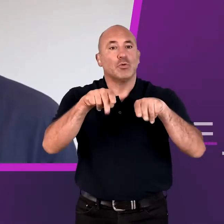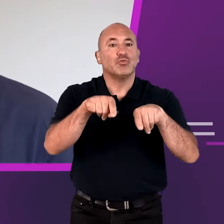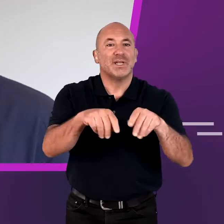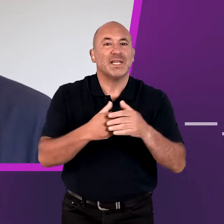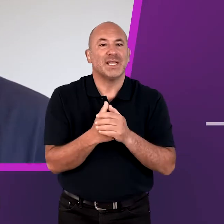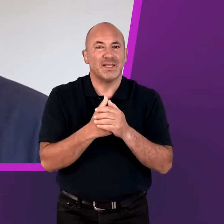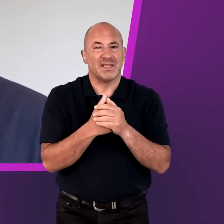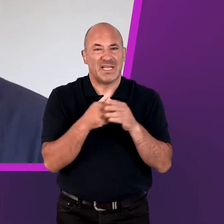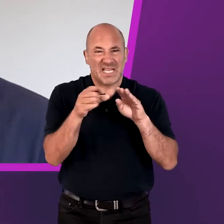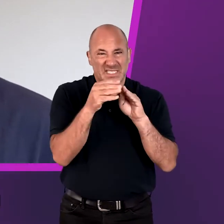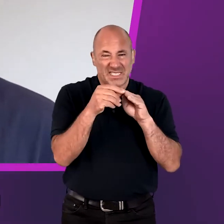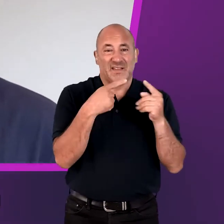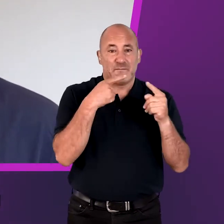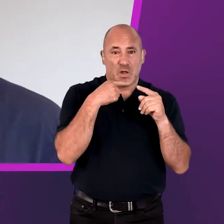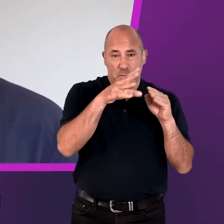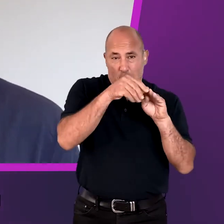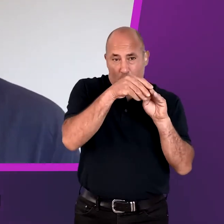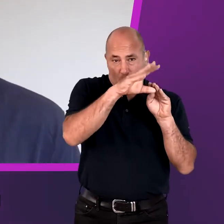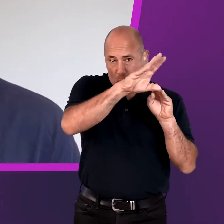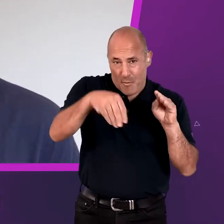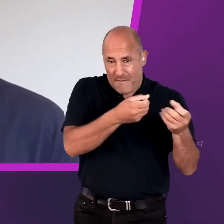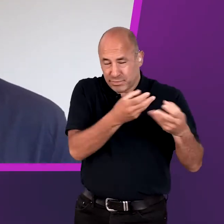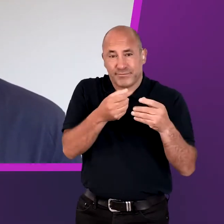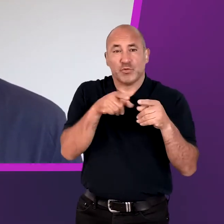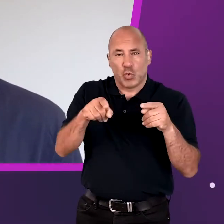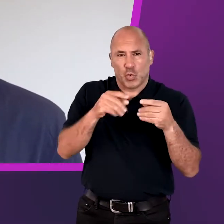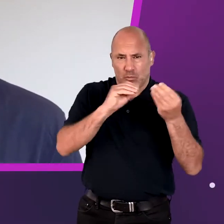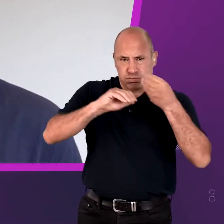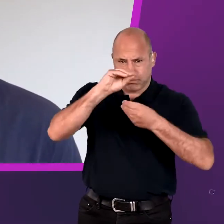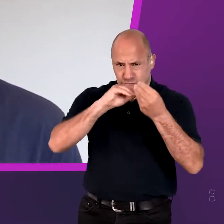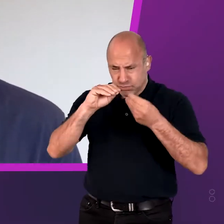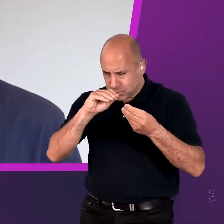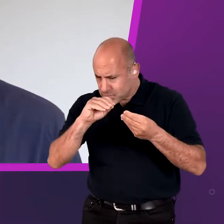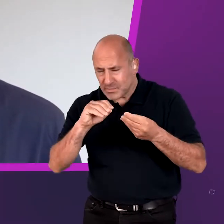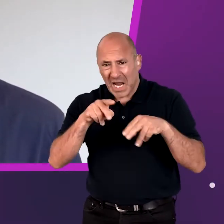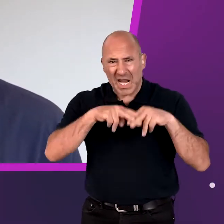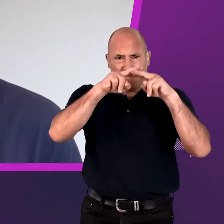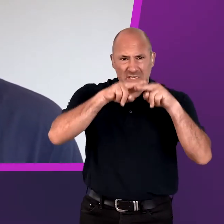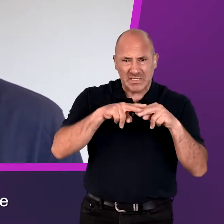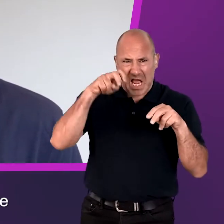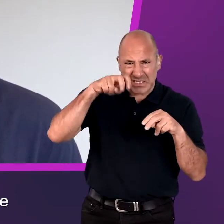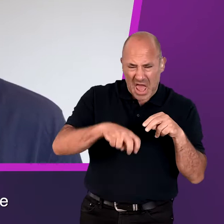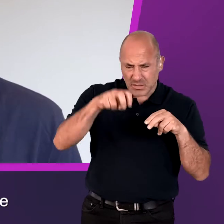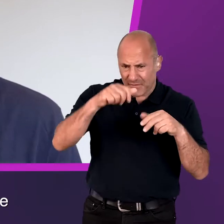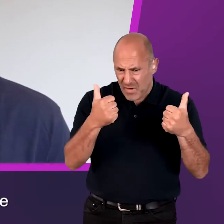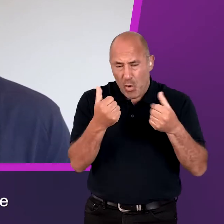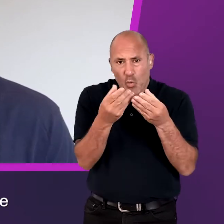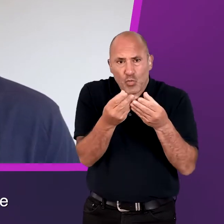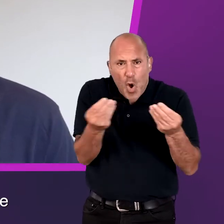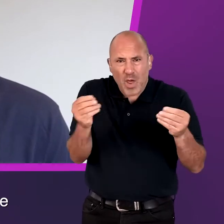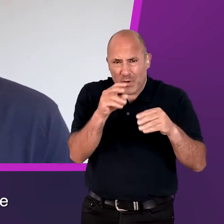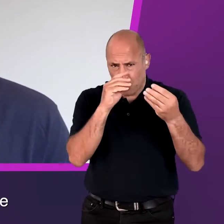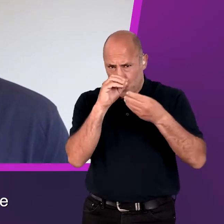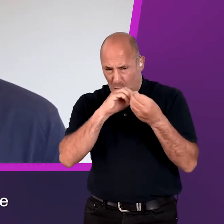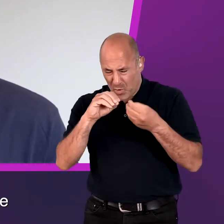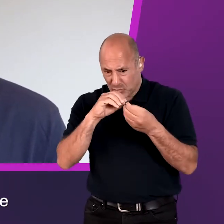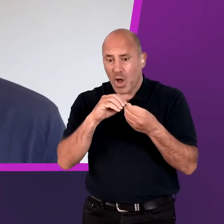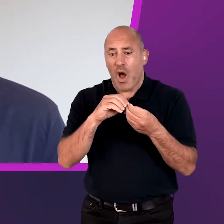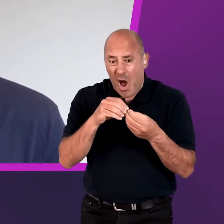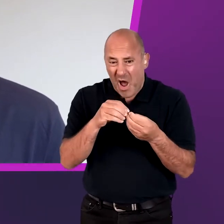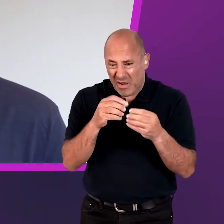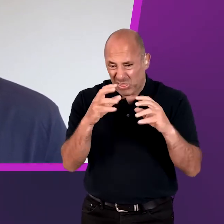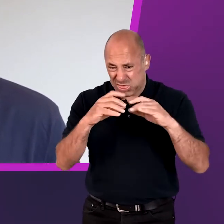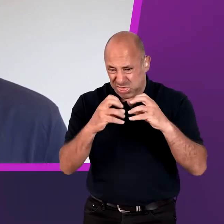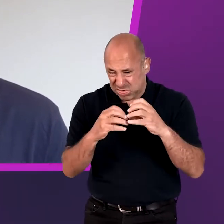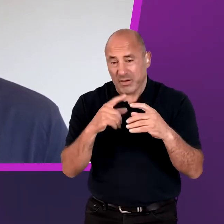system. Data from the sensors, along with other data, are fed into a predictive tool to understand how lift and escalator components are wearing out, so they can be